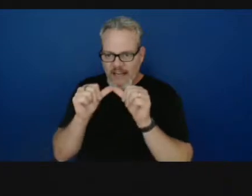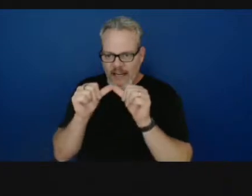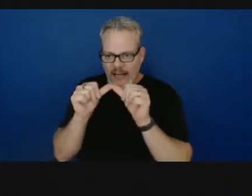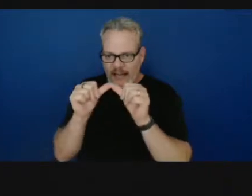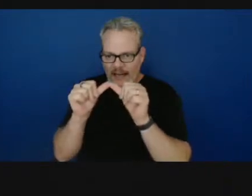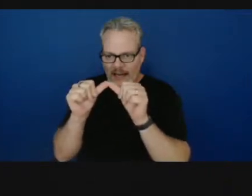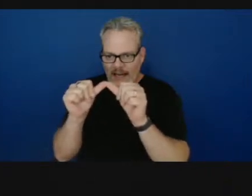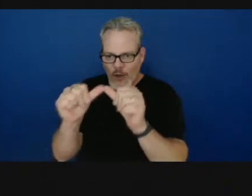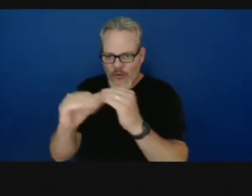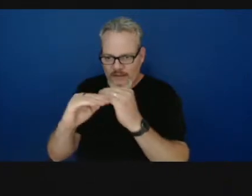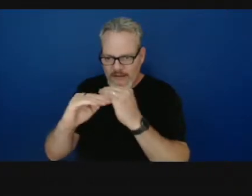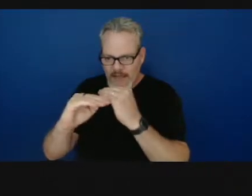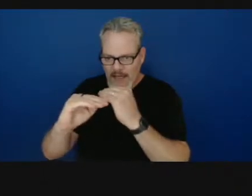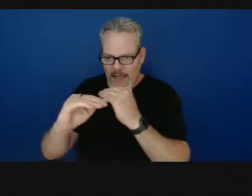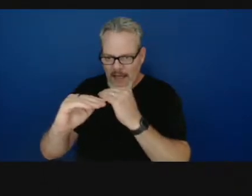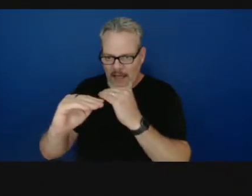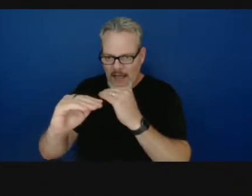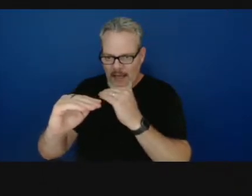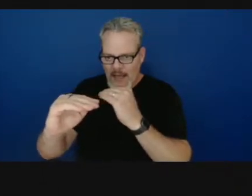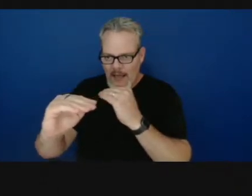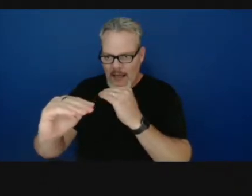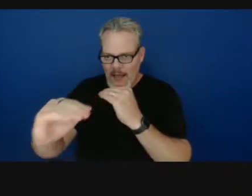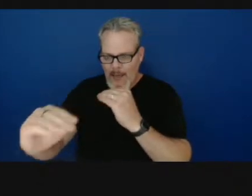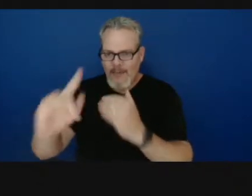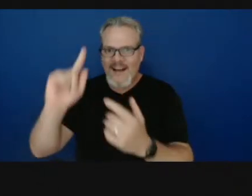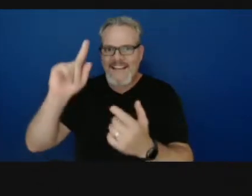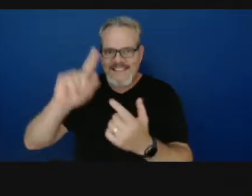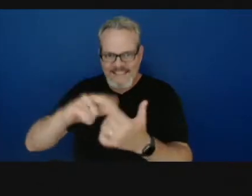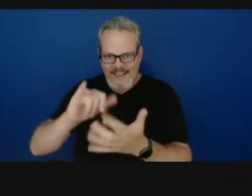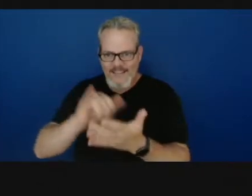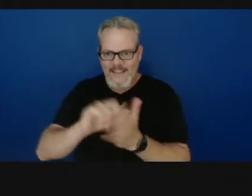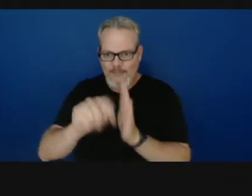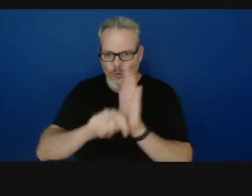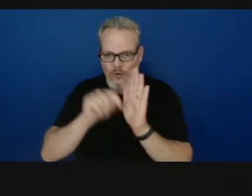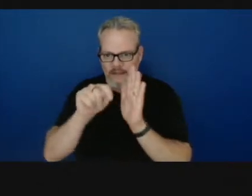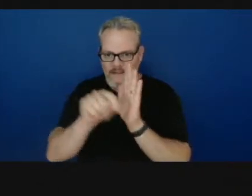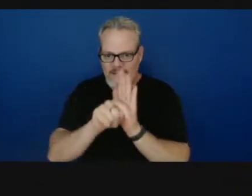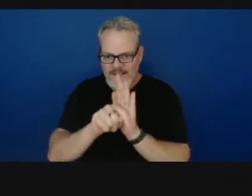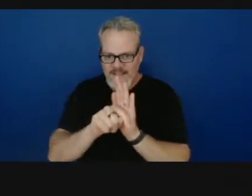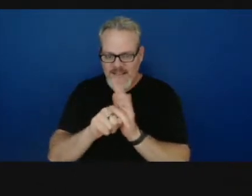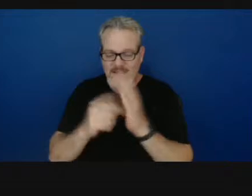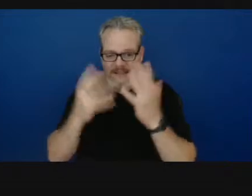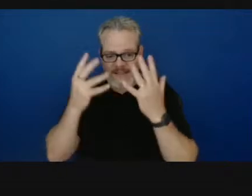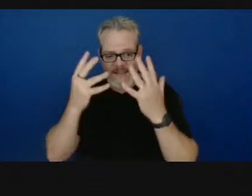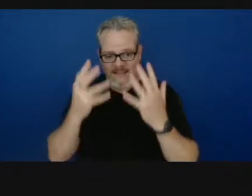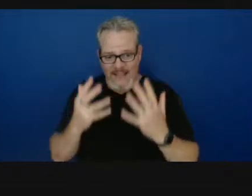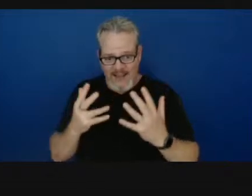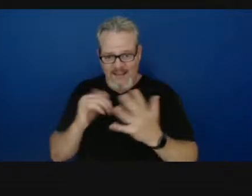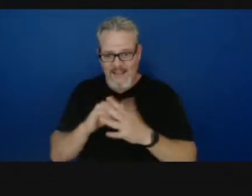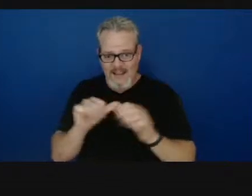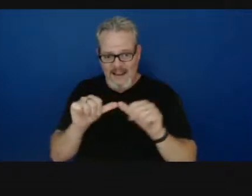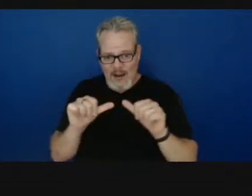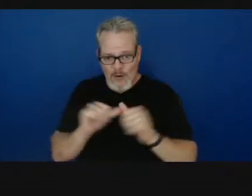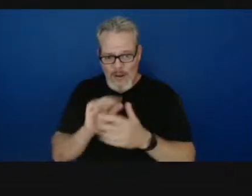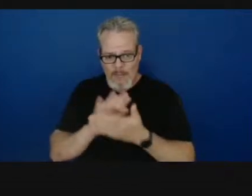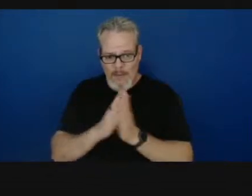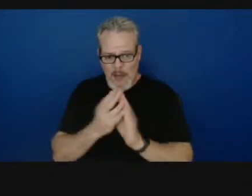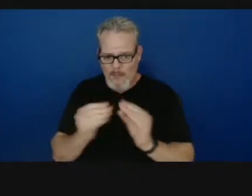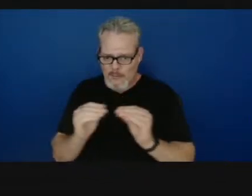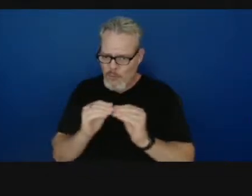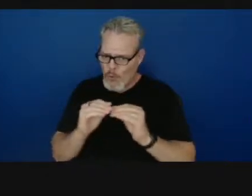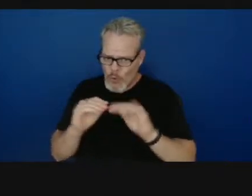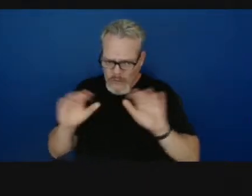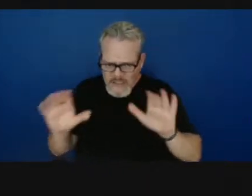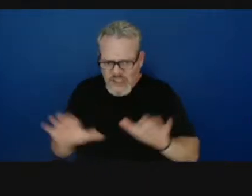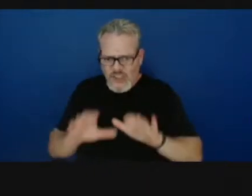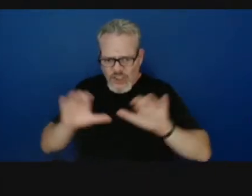this point. Unfortunately, as the lava channel starts to get more volatile, it begins to